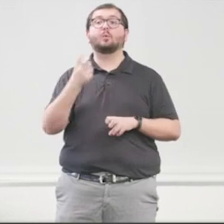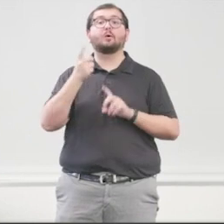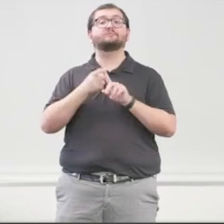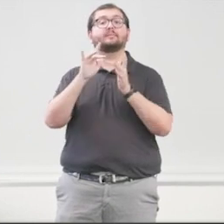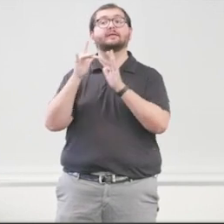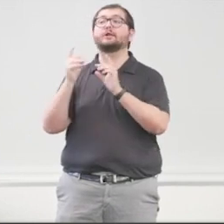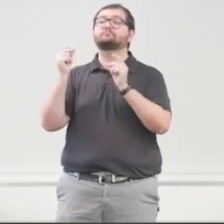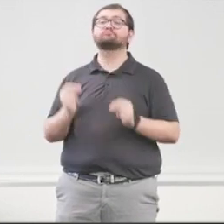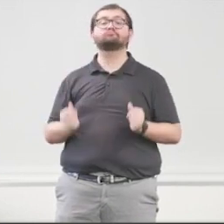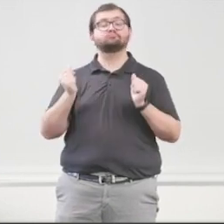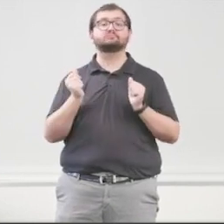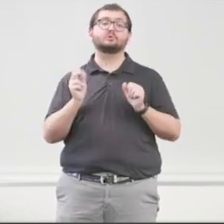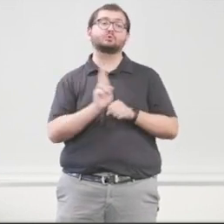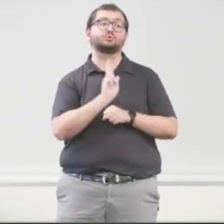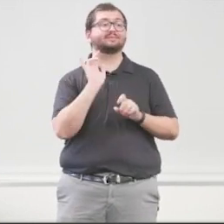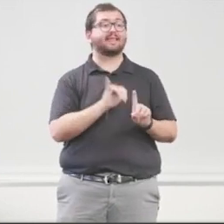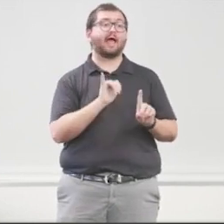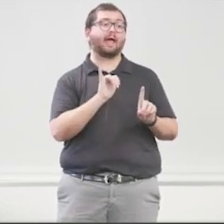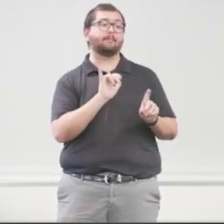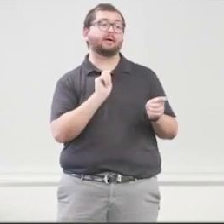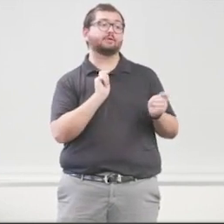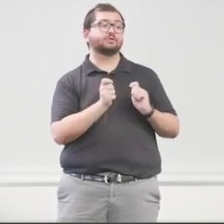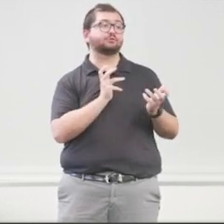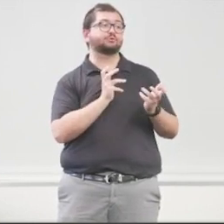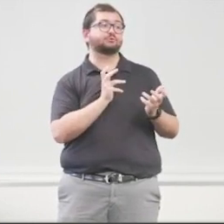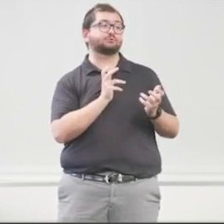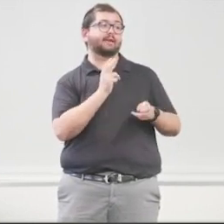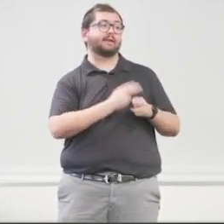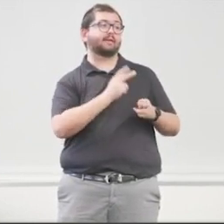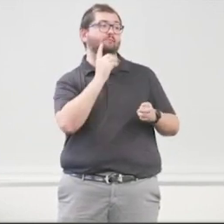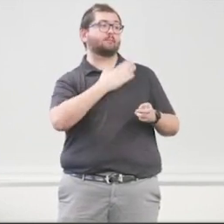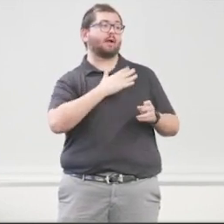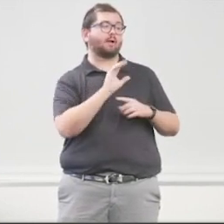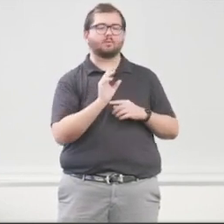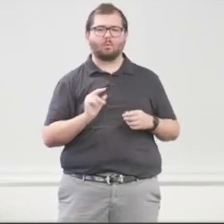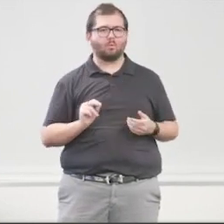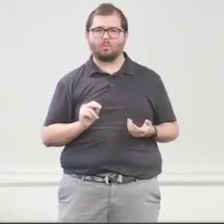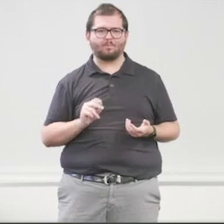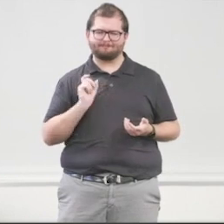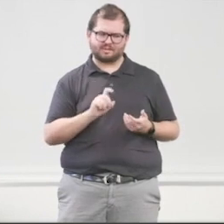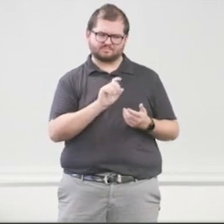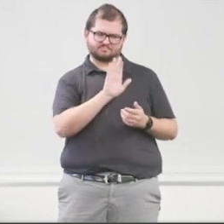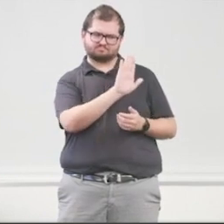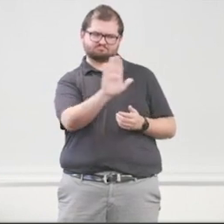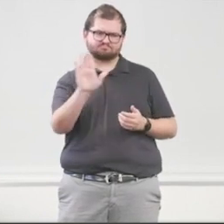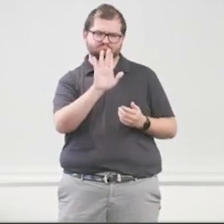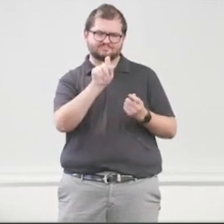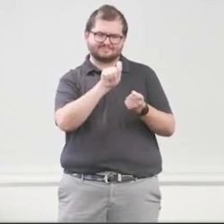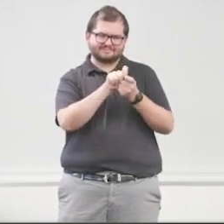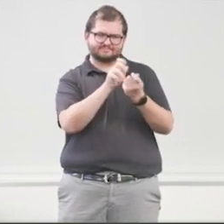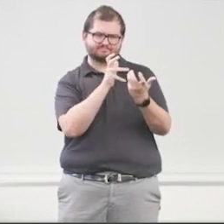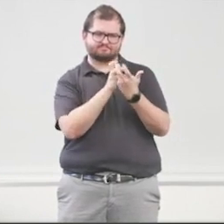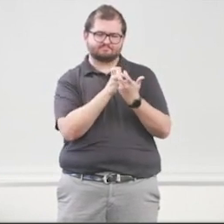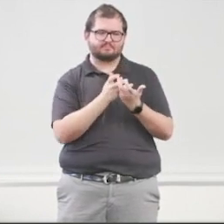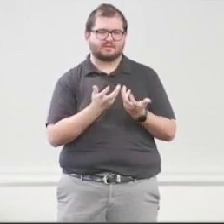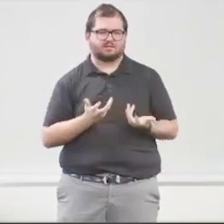incident response and just plug it into your environment, change the name, it won't work. And so knowing what to do. So he asked the question, what do you do?